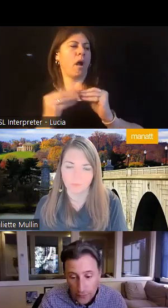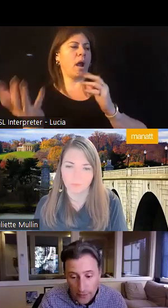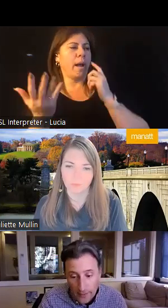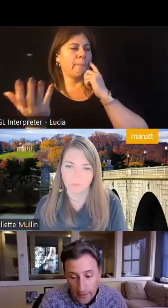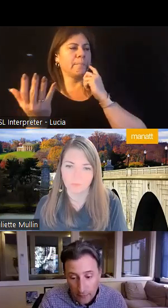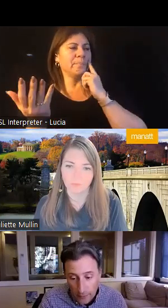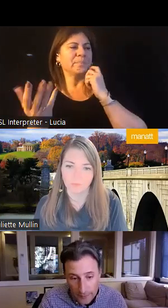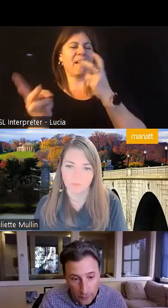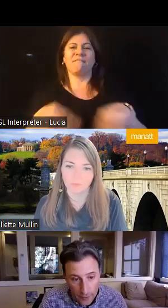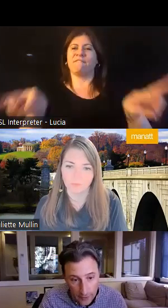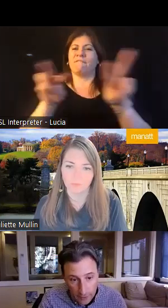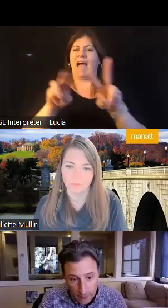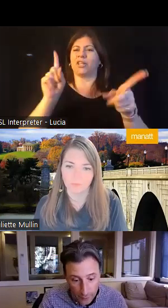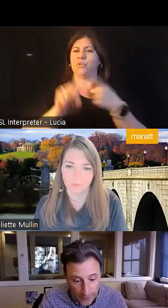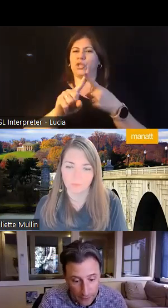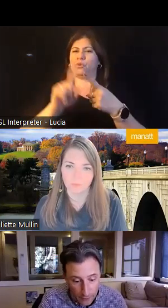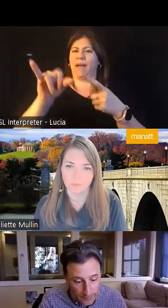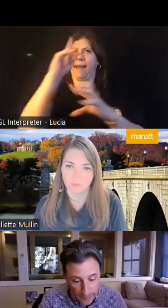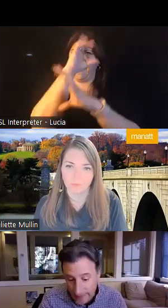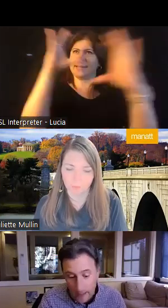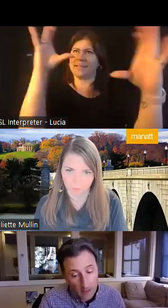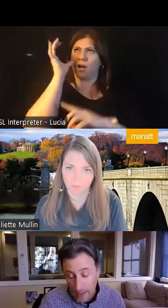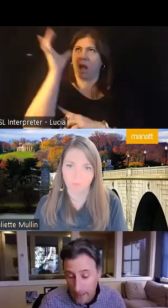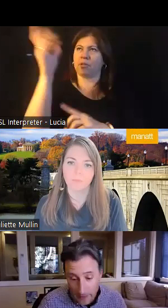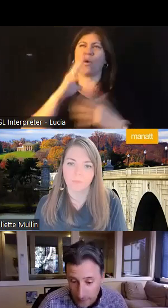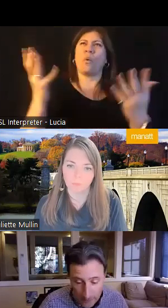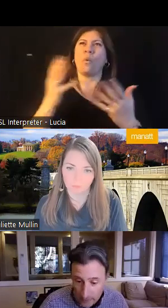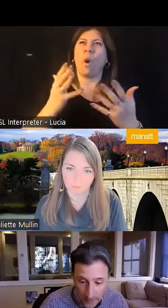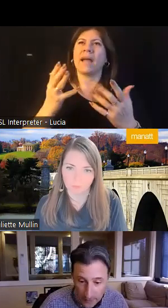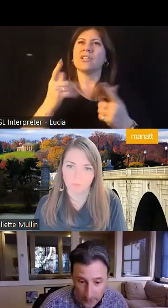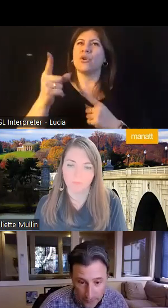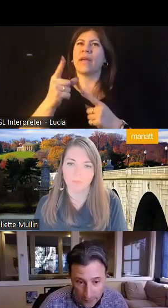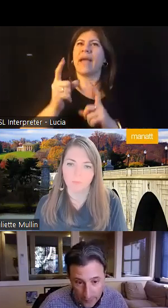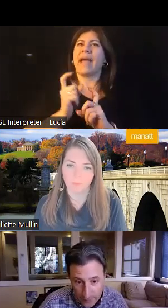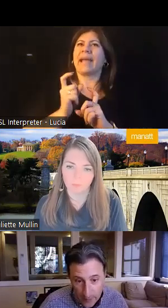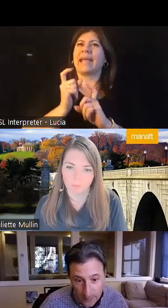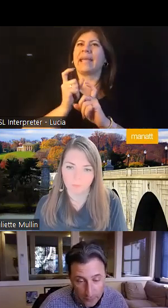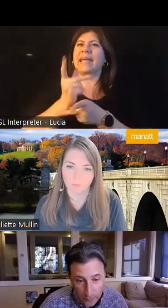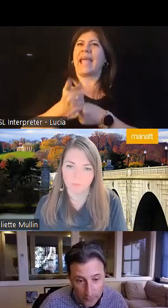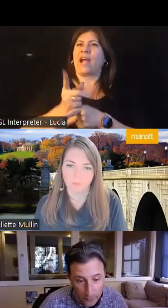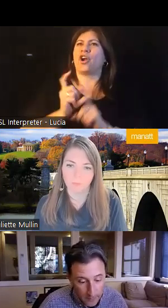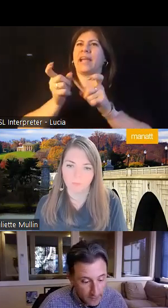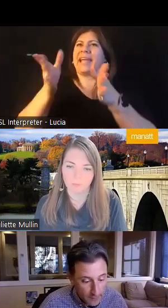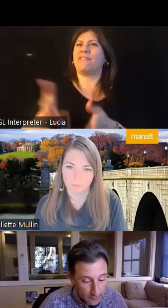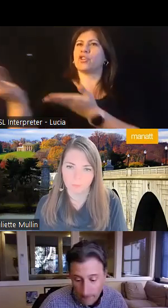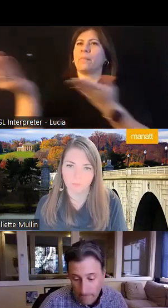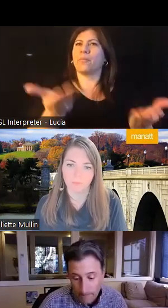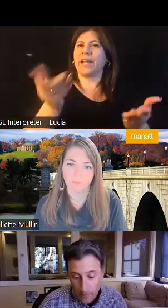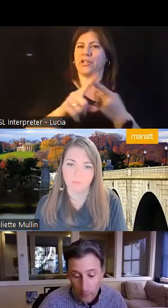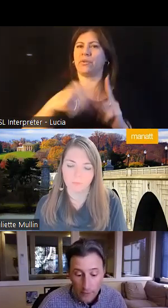value to the idea of what essential caregivers bring to residents. And I fundamentally misunderstood this up until 2020